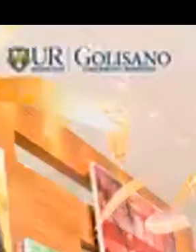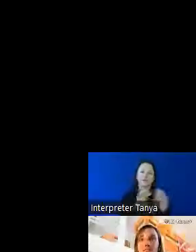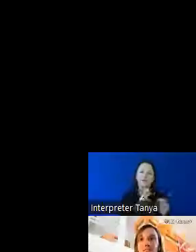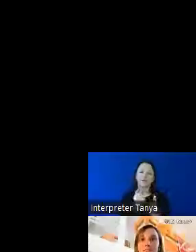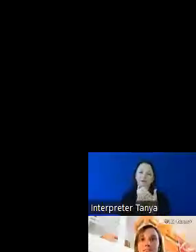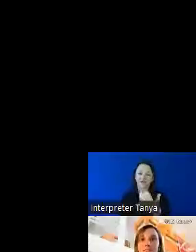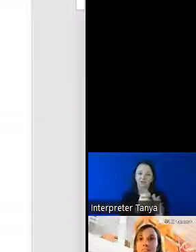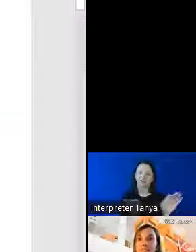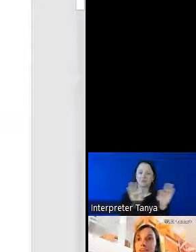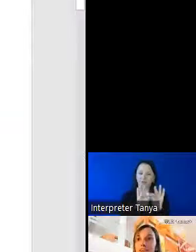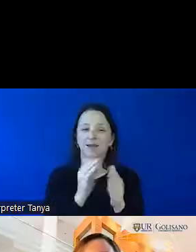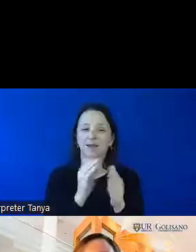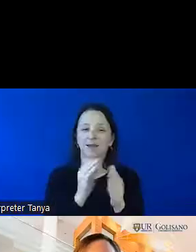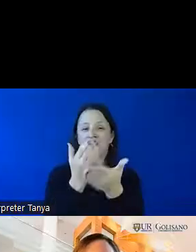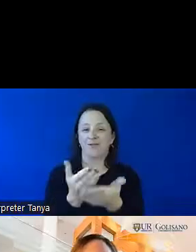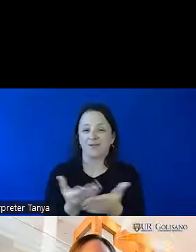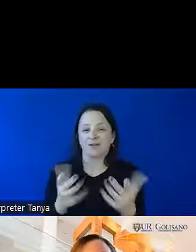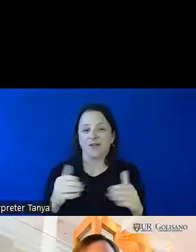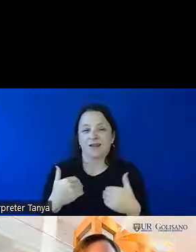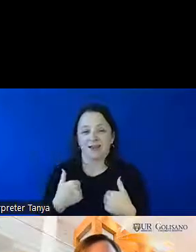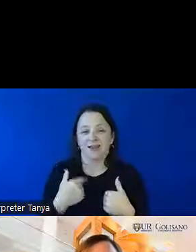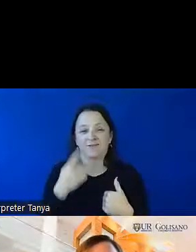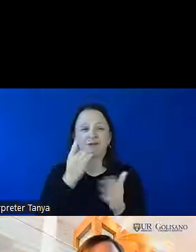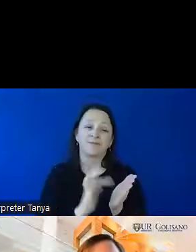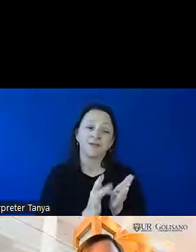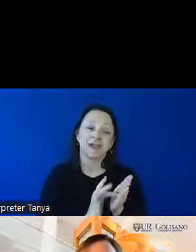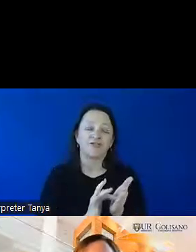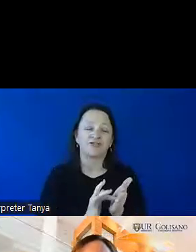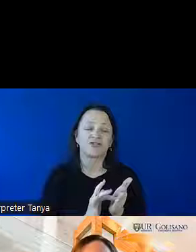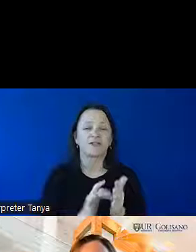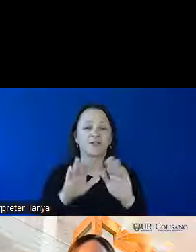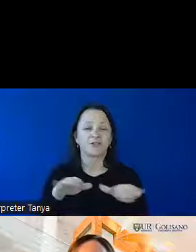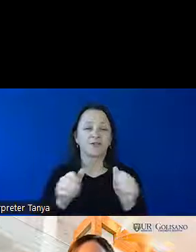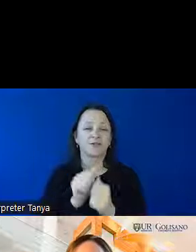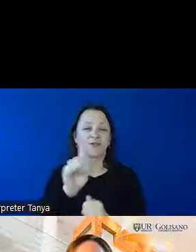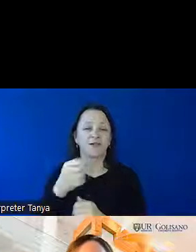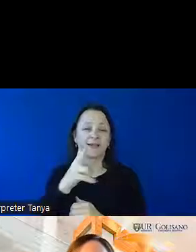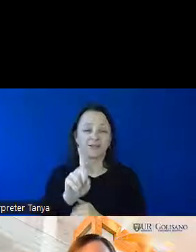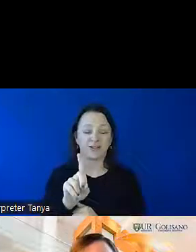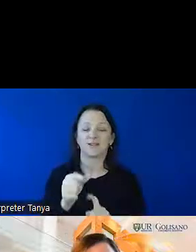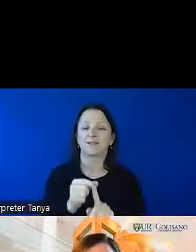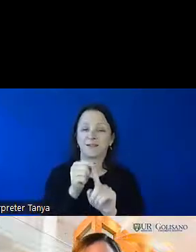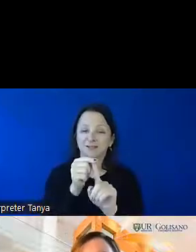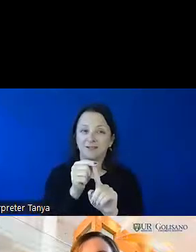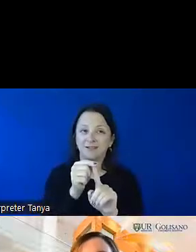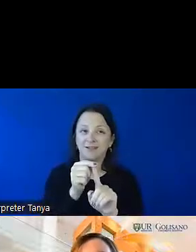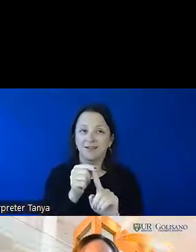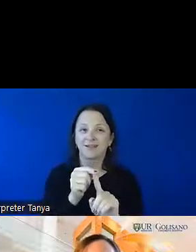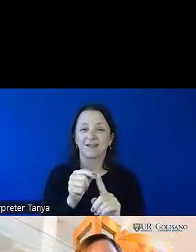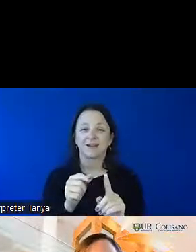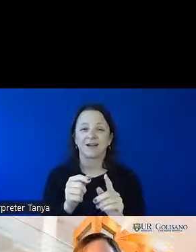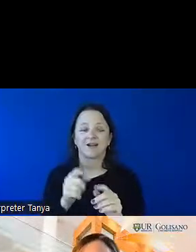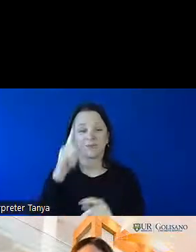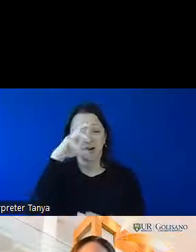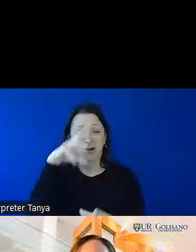as well as some of the evidence we have for medications in children with ADHD, especially without autism.